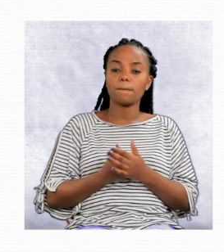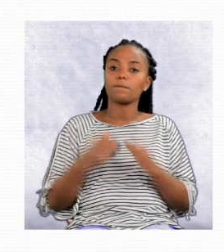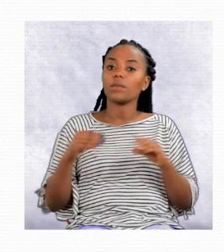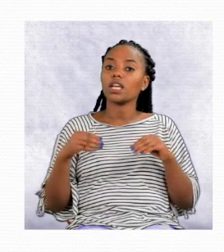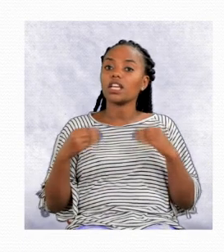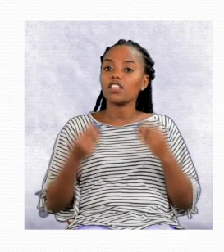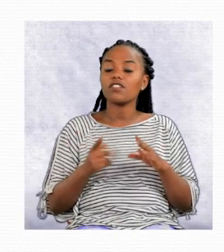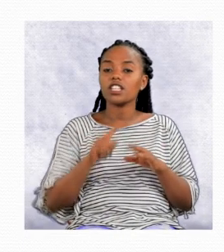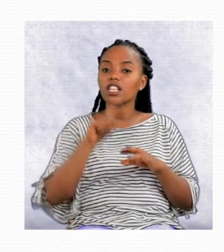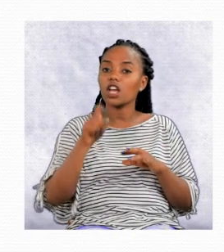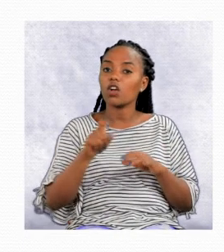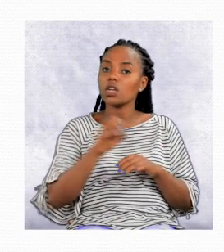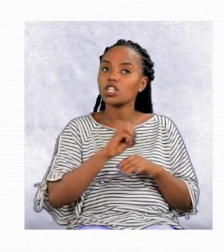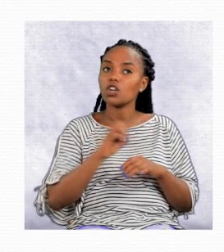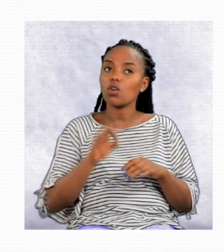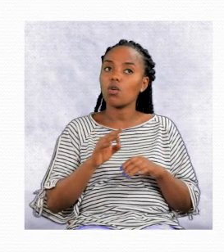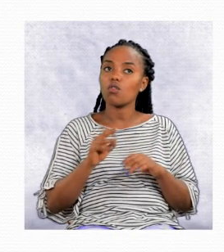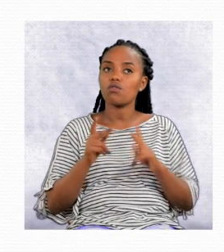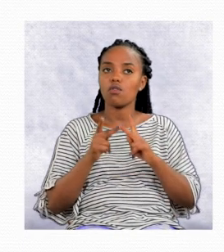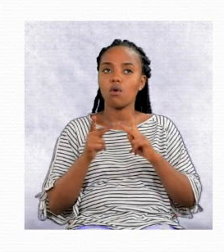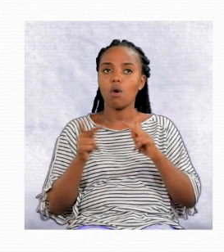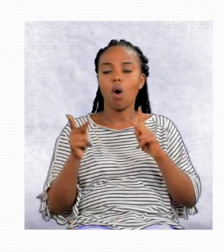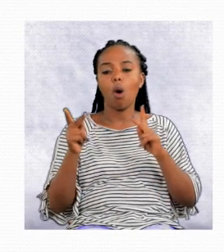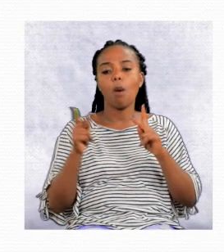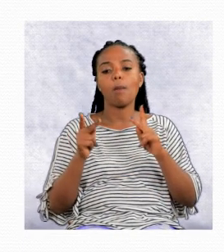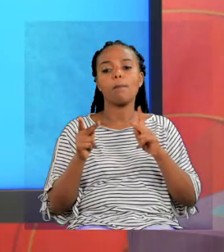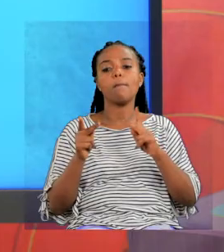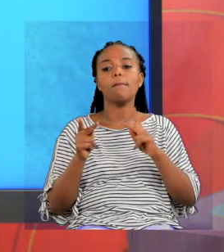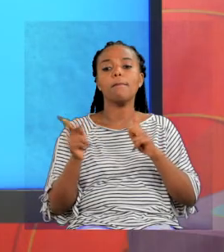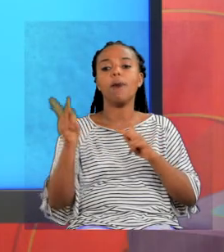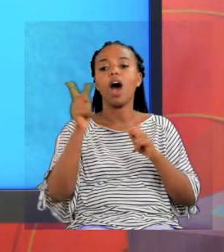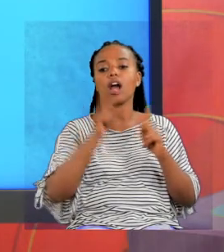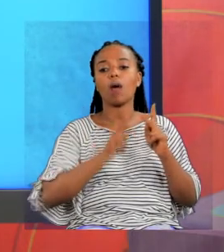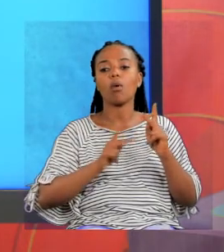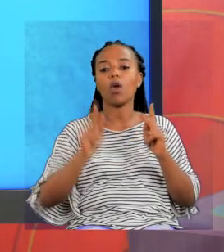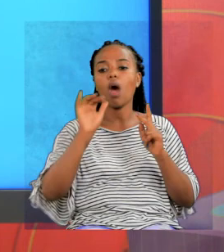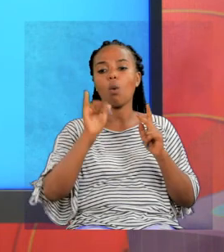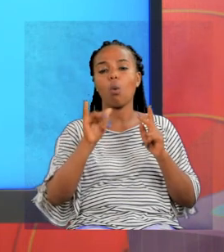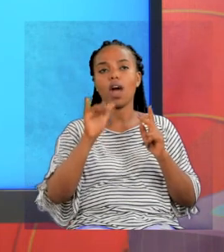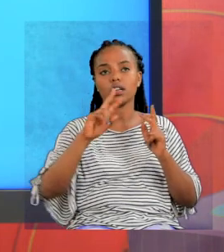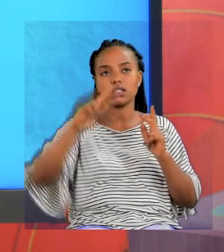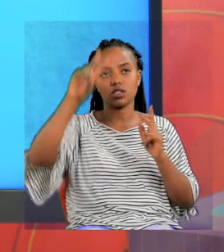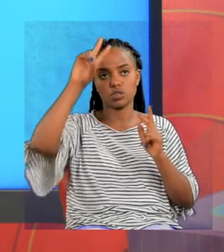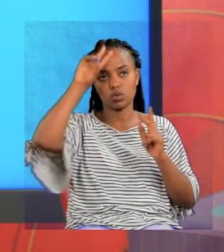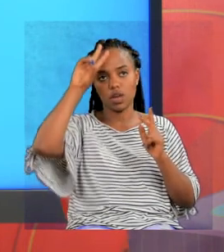given the equation of parabola y squared